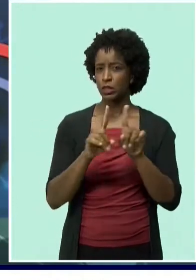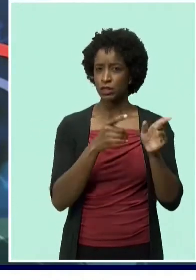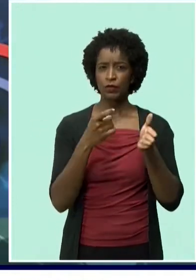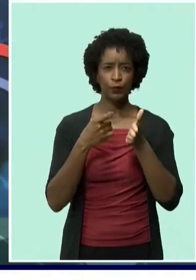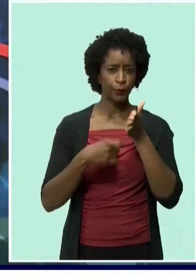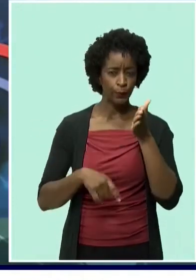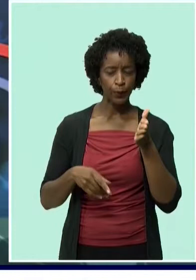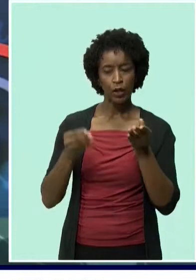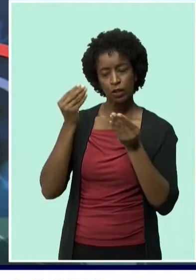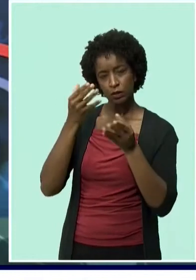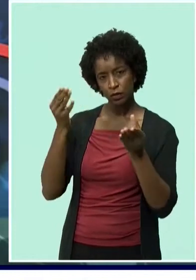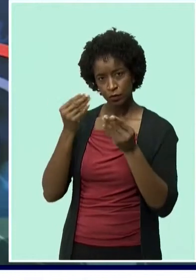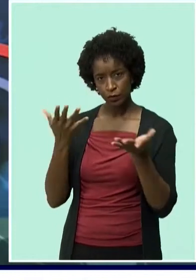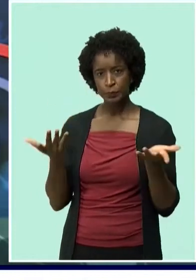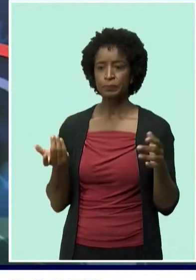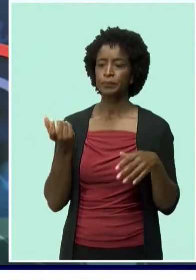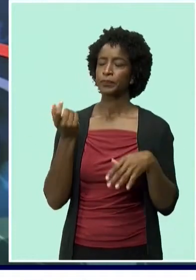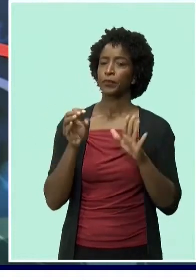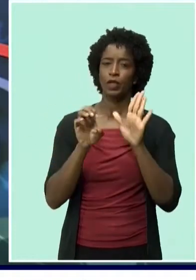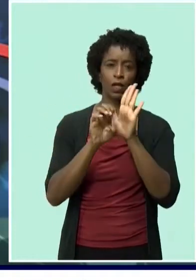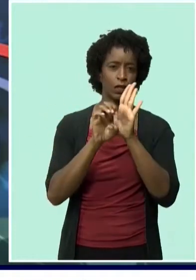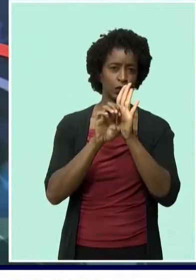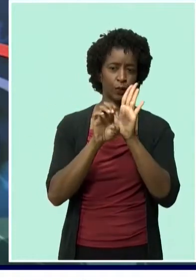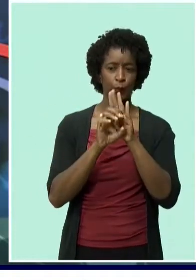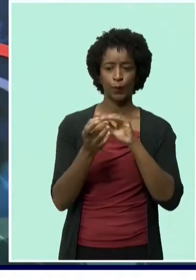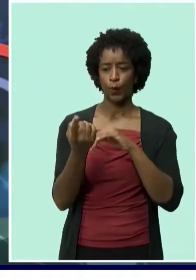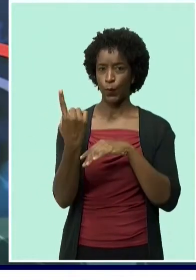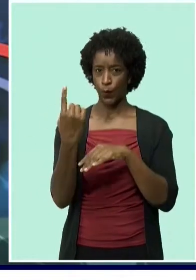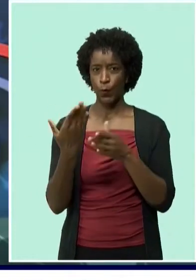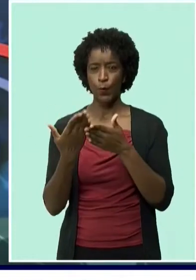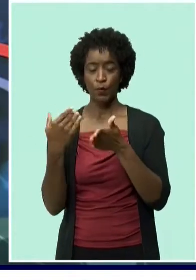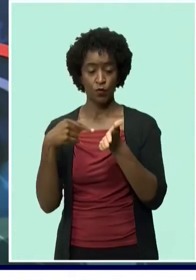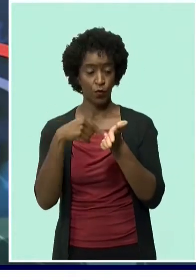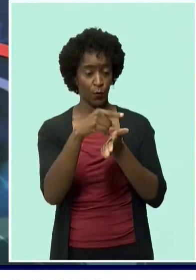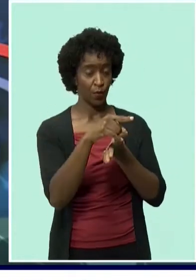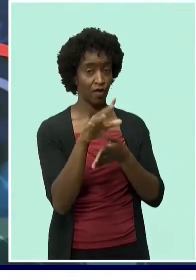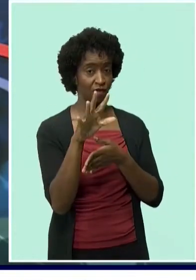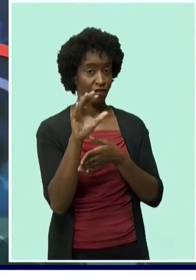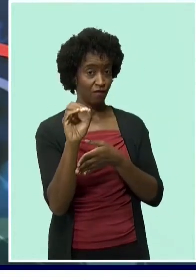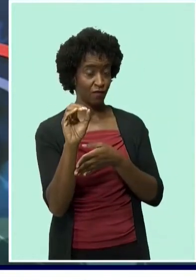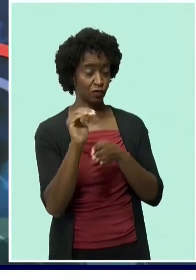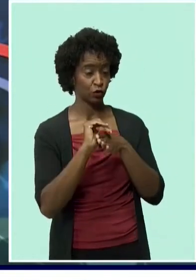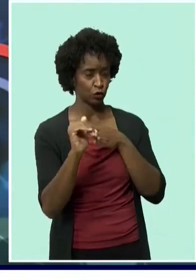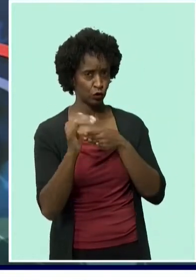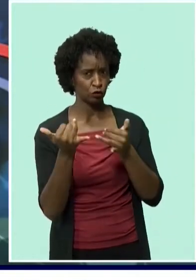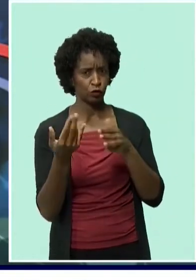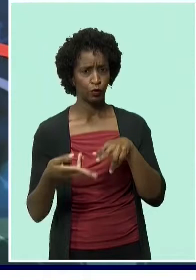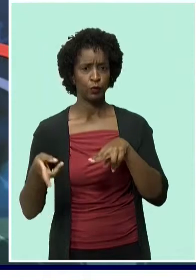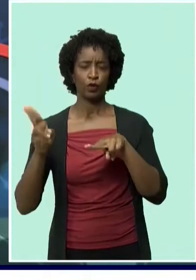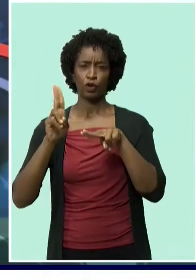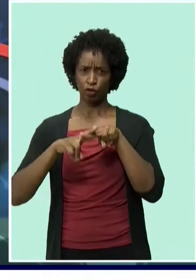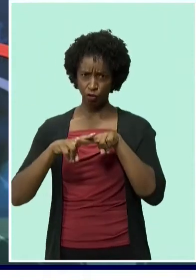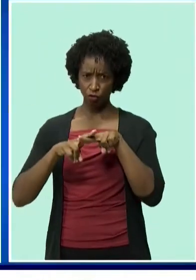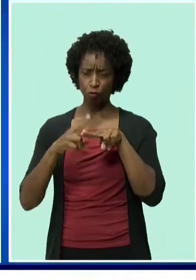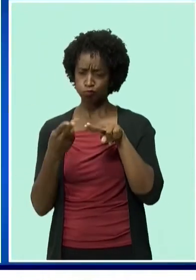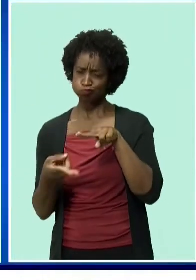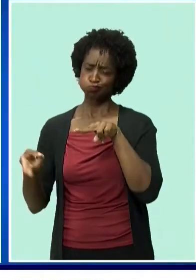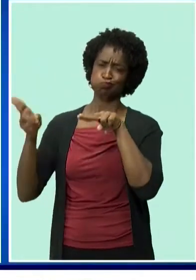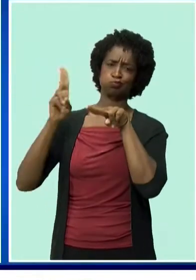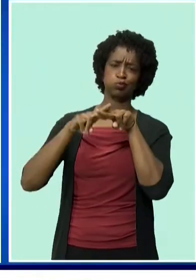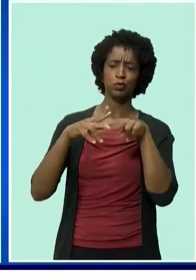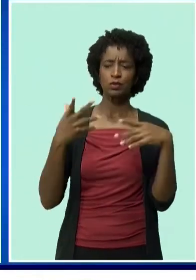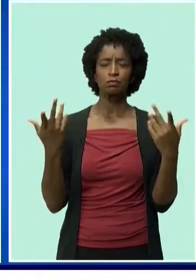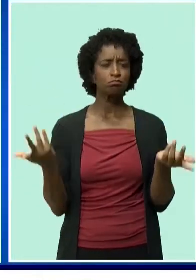from $50 to $260. The acting public counsel wanted answers. Is it possible